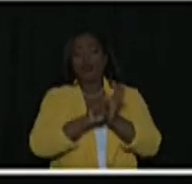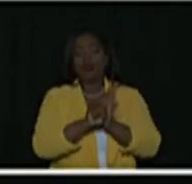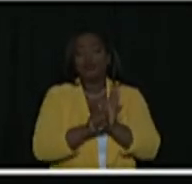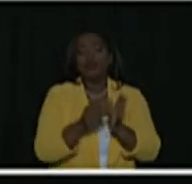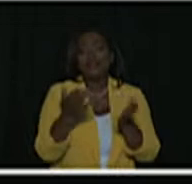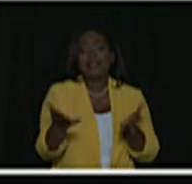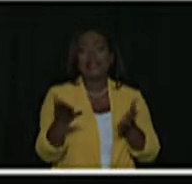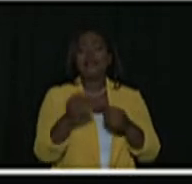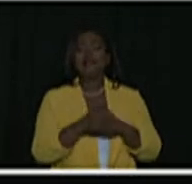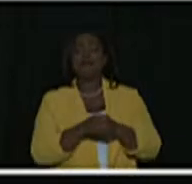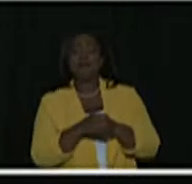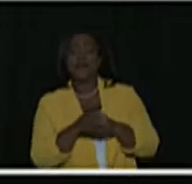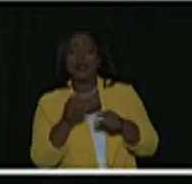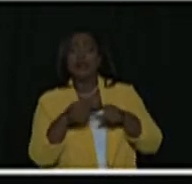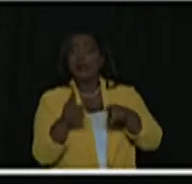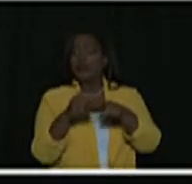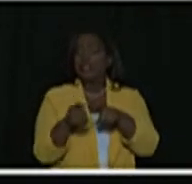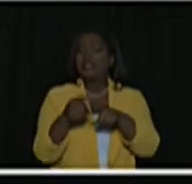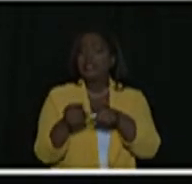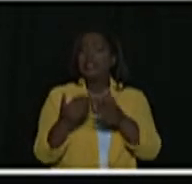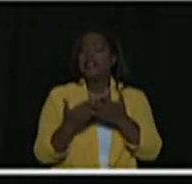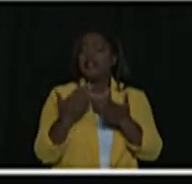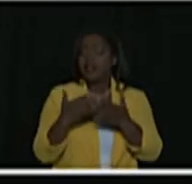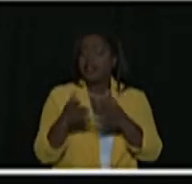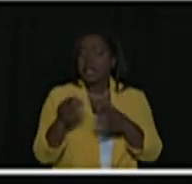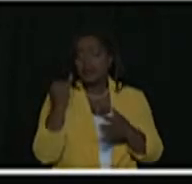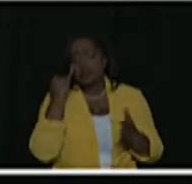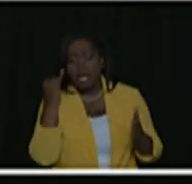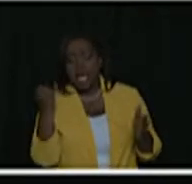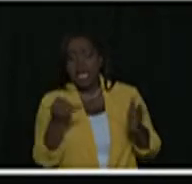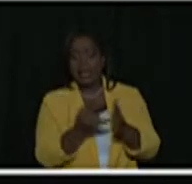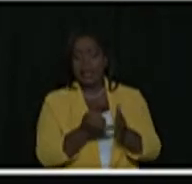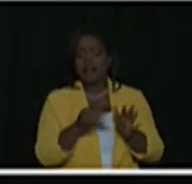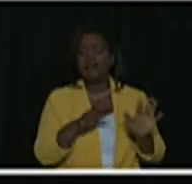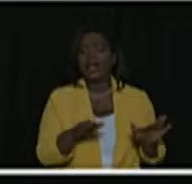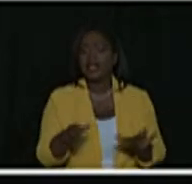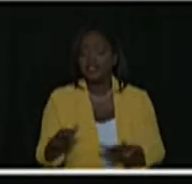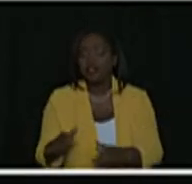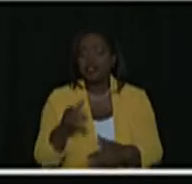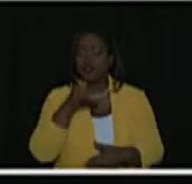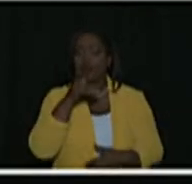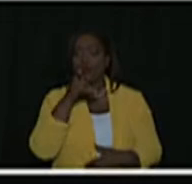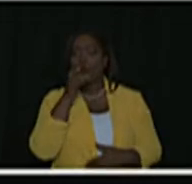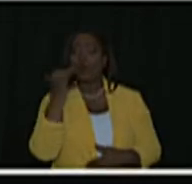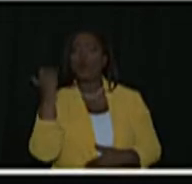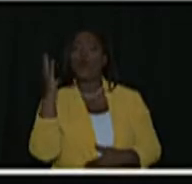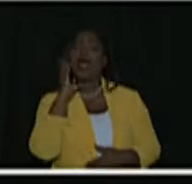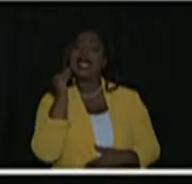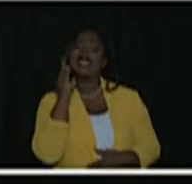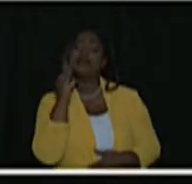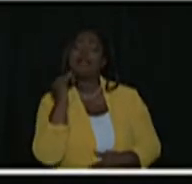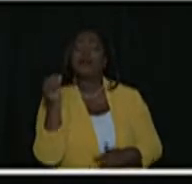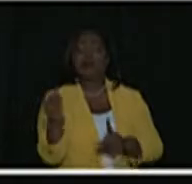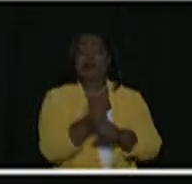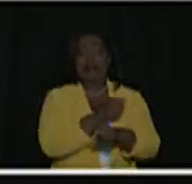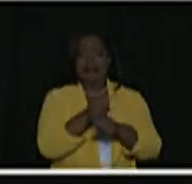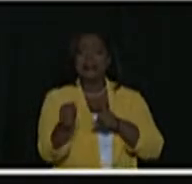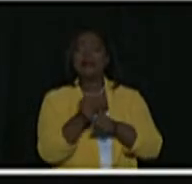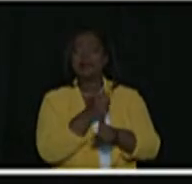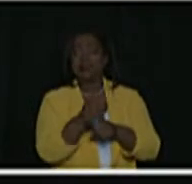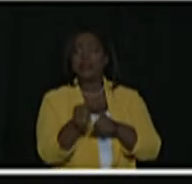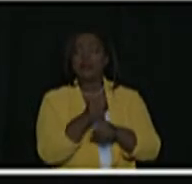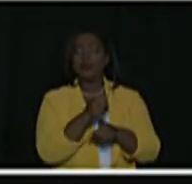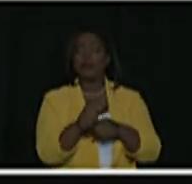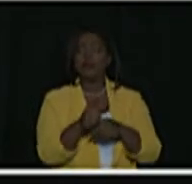questionnaire as a basic screening tool. Also the ACEs, which is a 10-point indicator for children who would have experienced